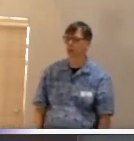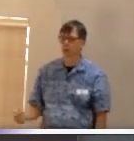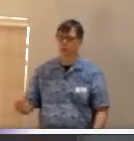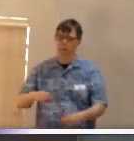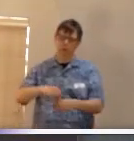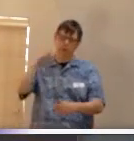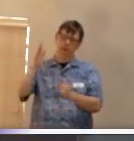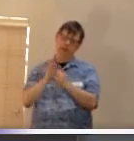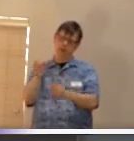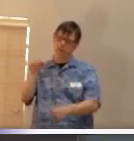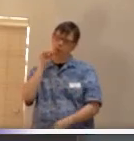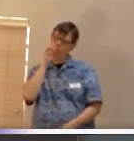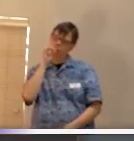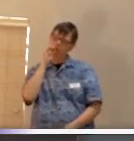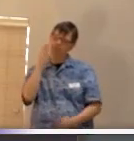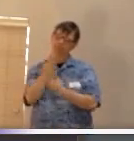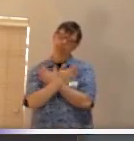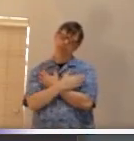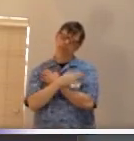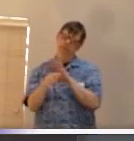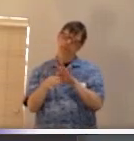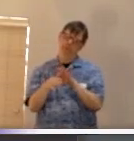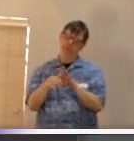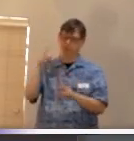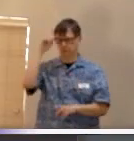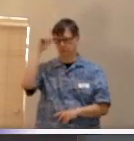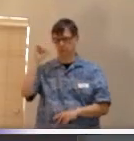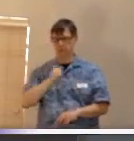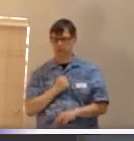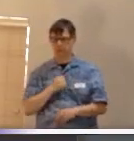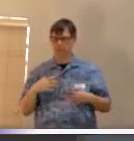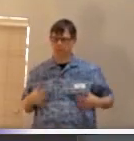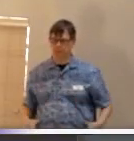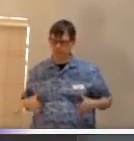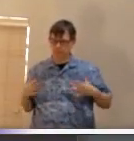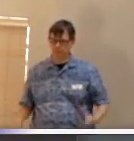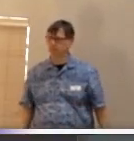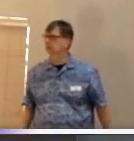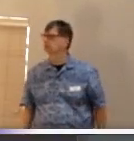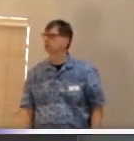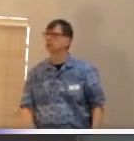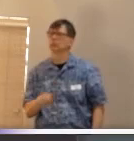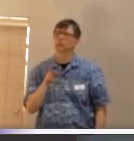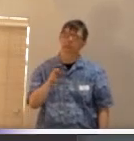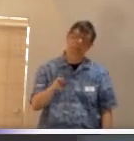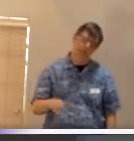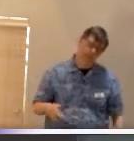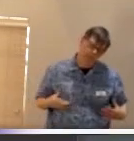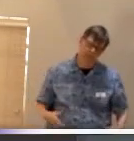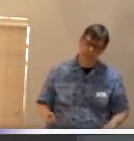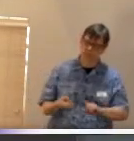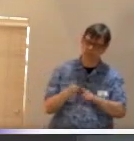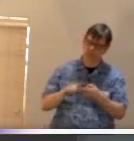and you sip it, and you say, this is the most loving thing I could do for my body. And you allow your body to change that instead of your mind, which is just a pattern